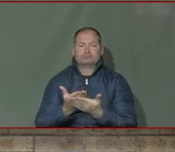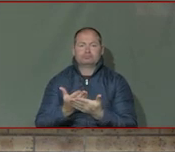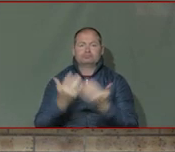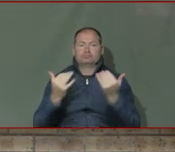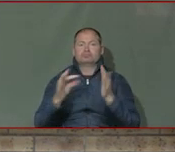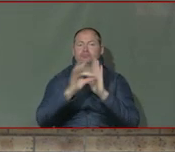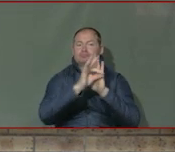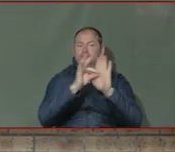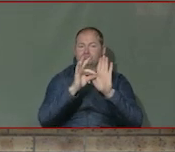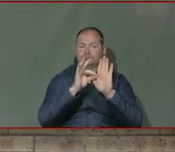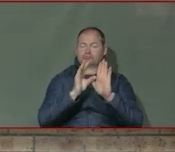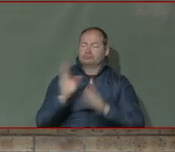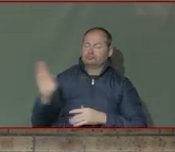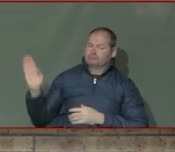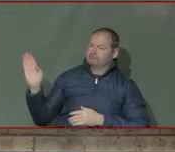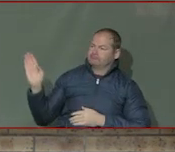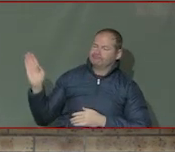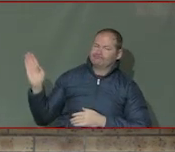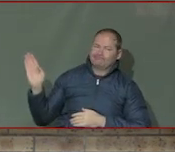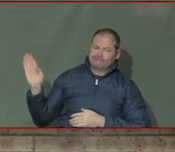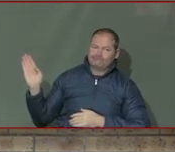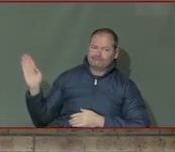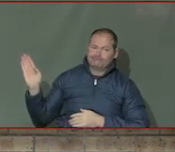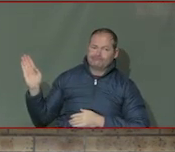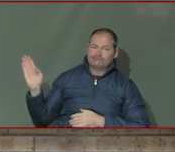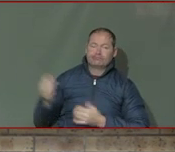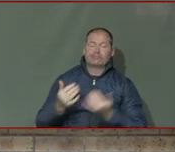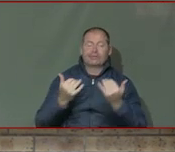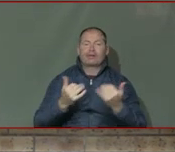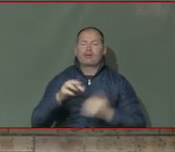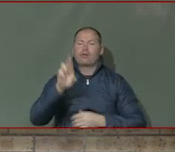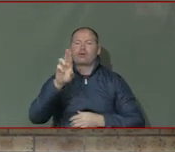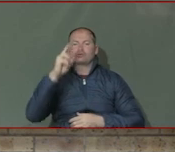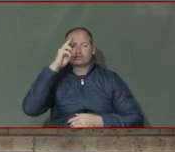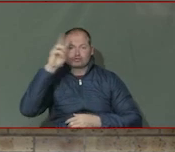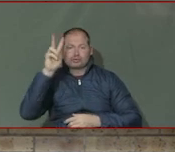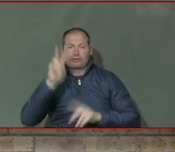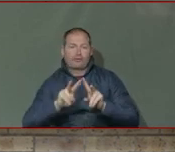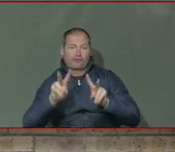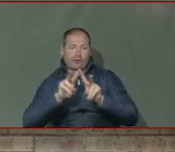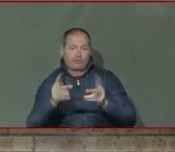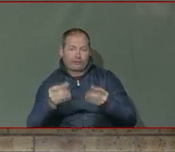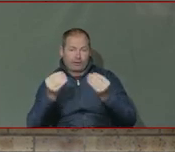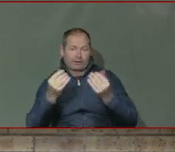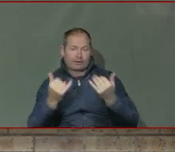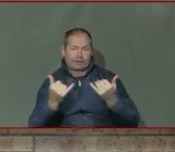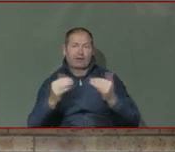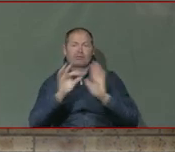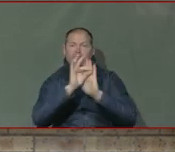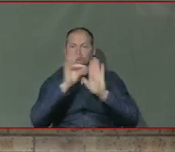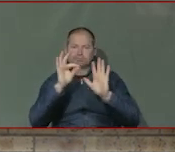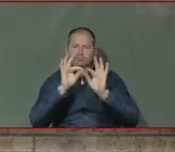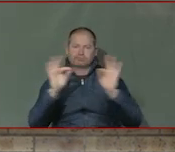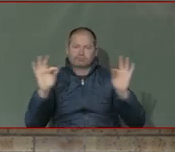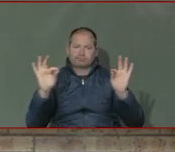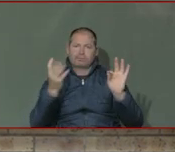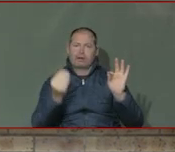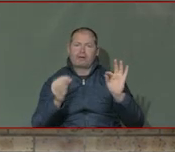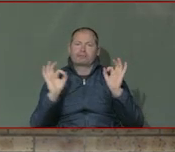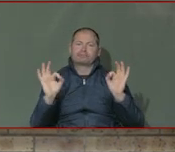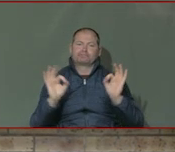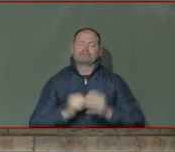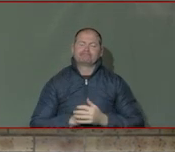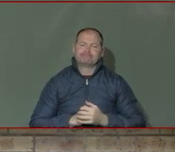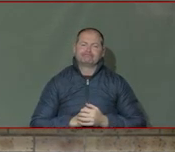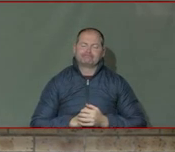squared equal to r squared. I just need to find the value of r squared, then I've got the equation. I also know that the equation